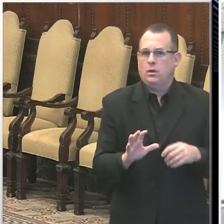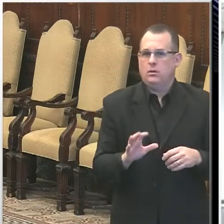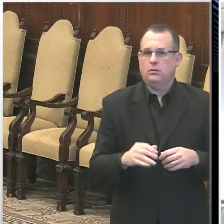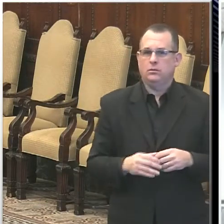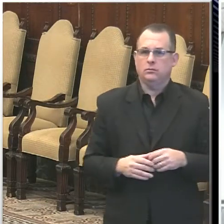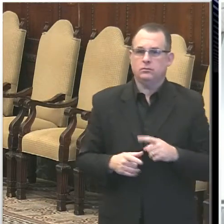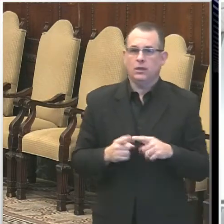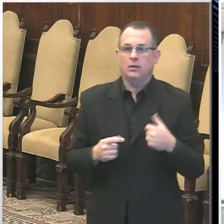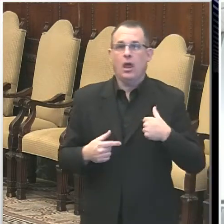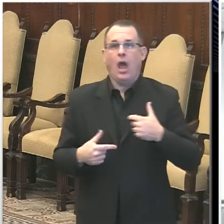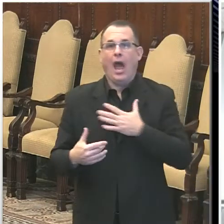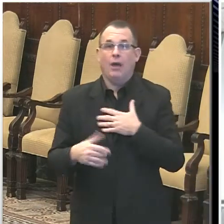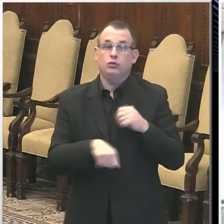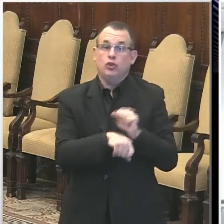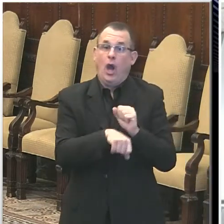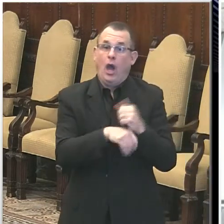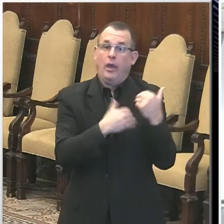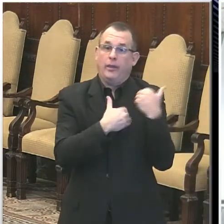we're ready for the unexpected.